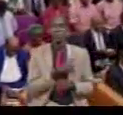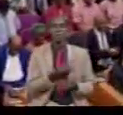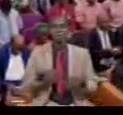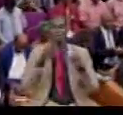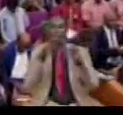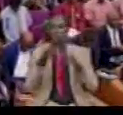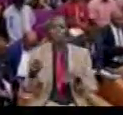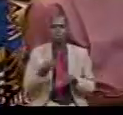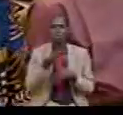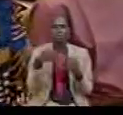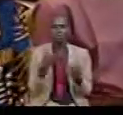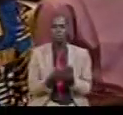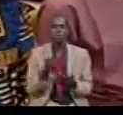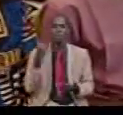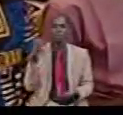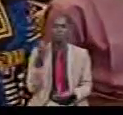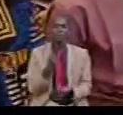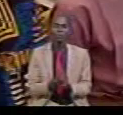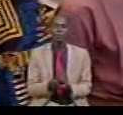all. Amen.